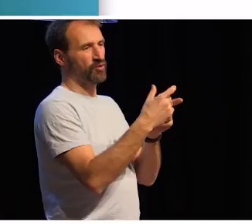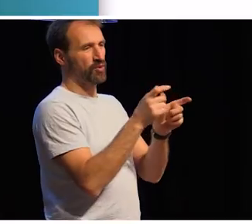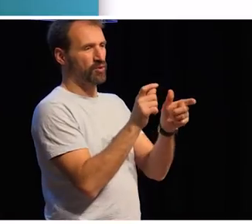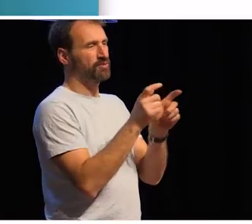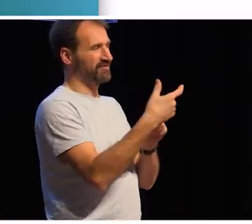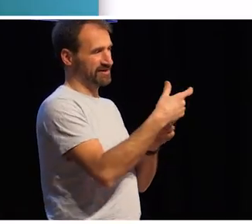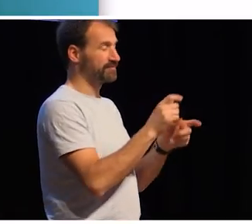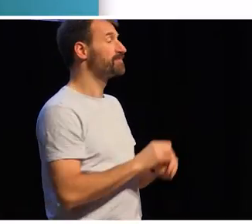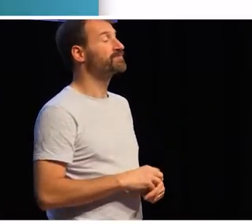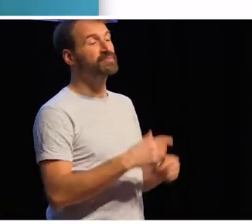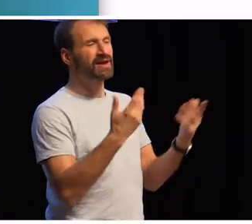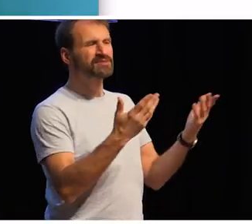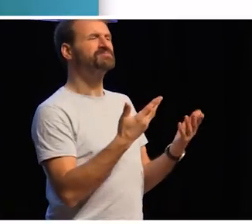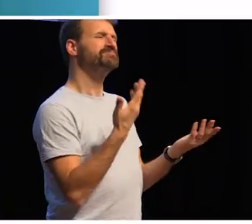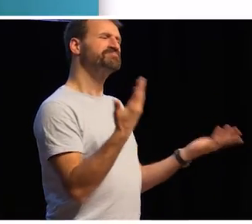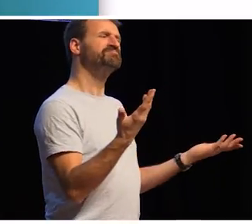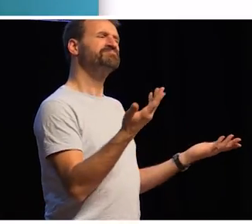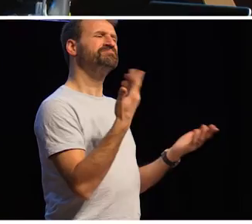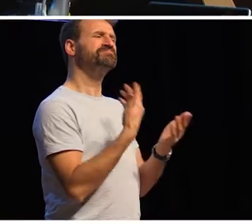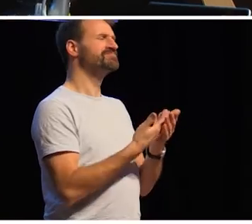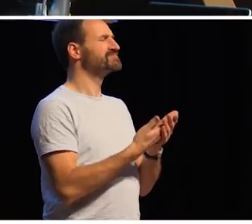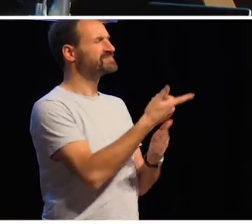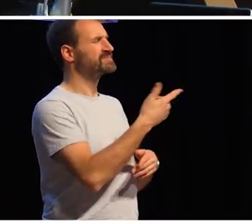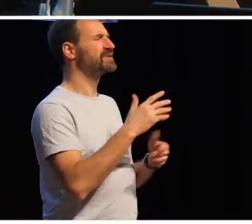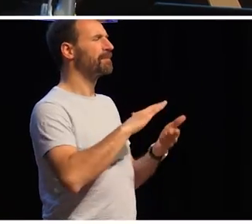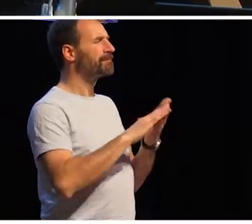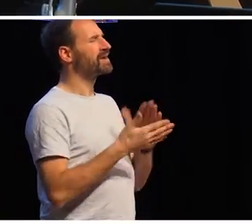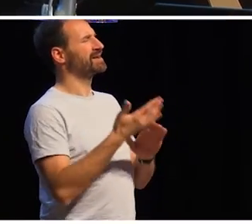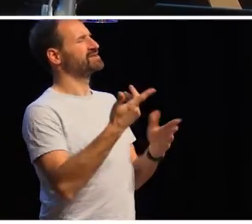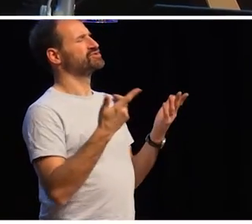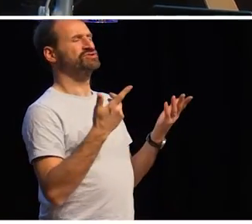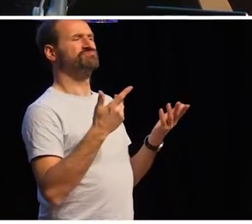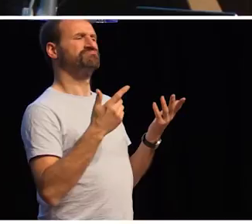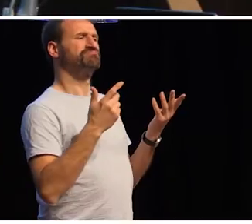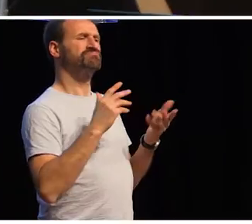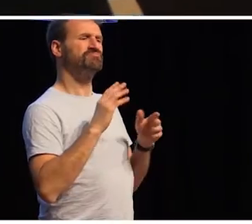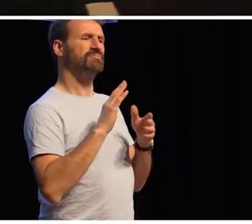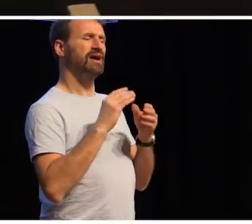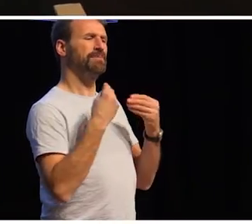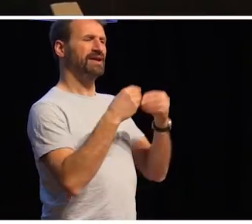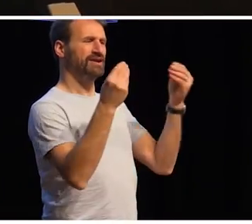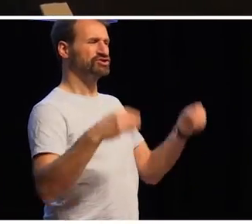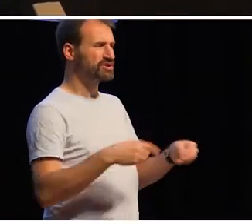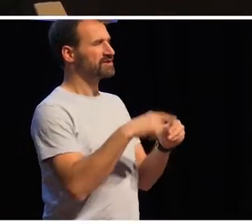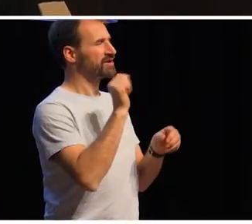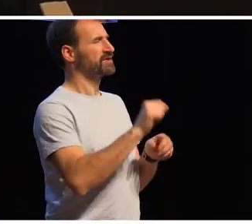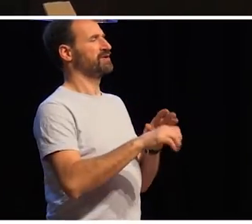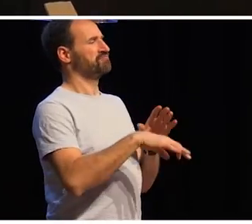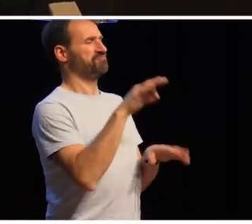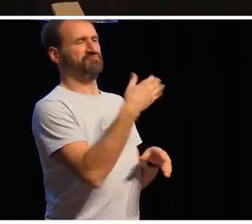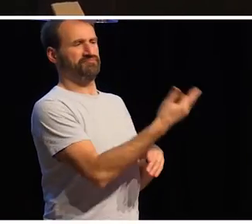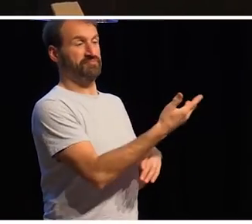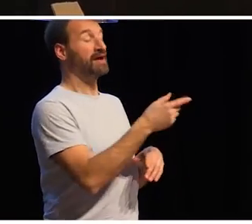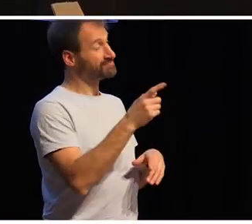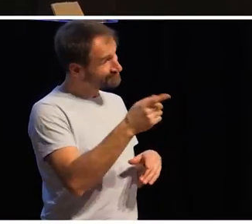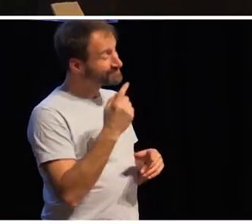What is a practical application that you can find using single board computer? One of my favorite is robotics, a project called